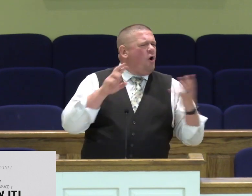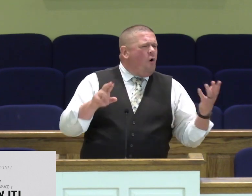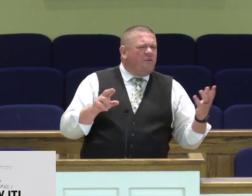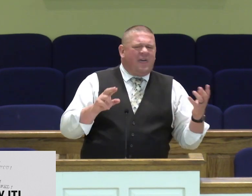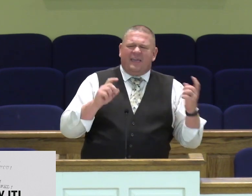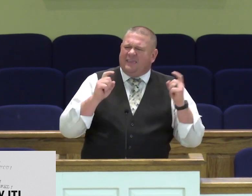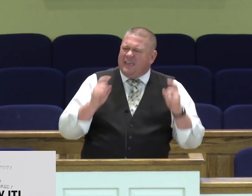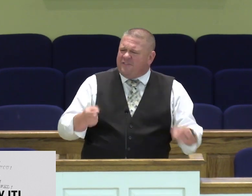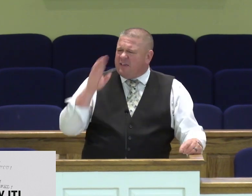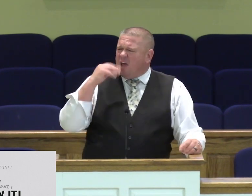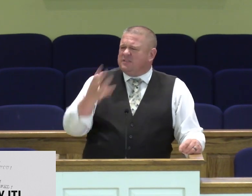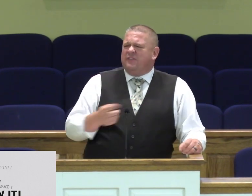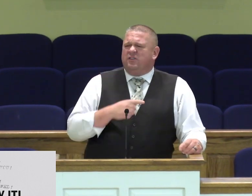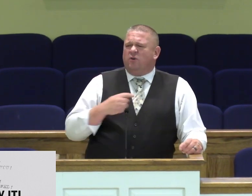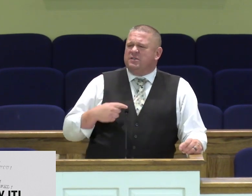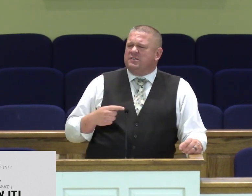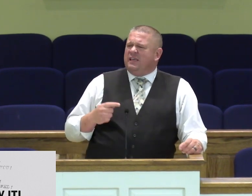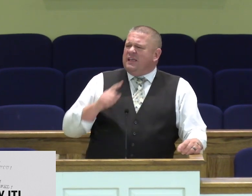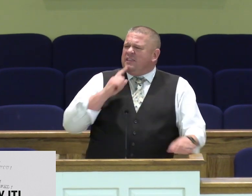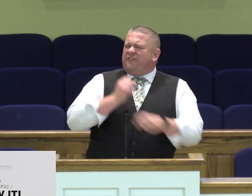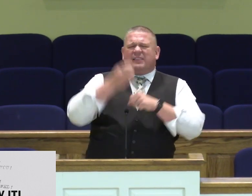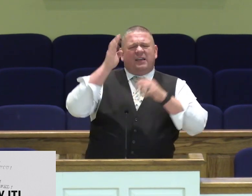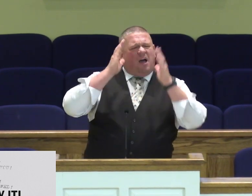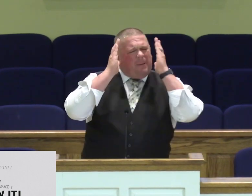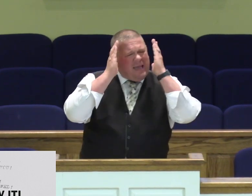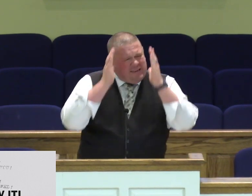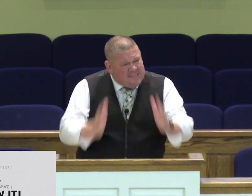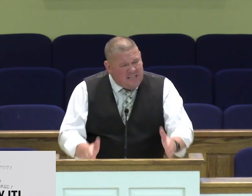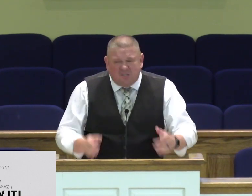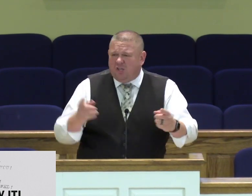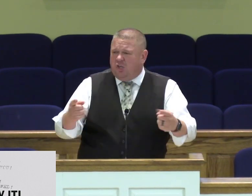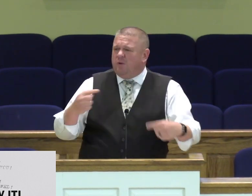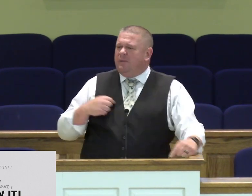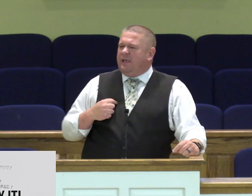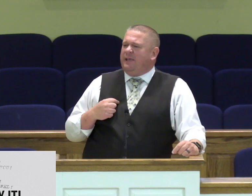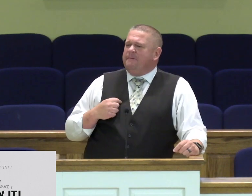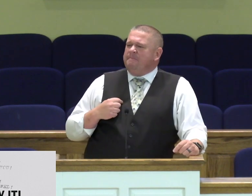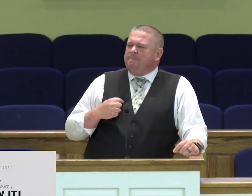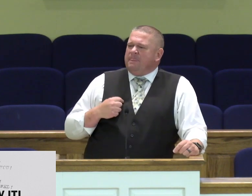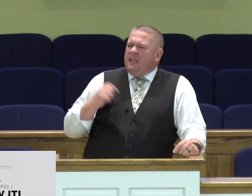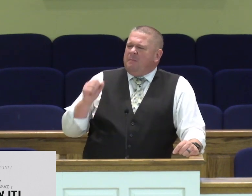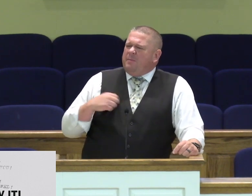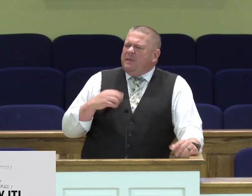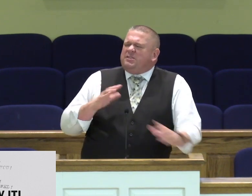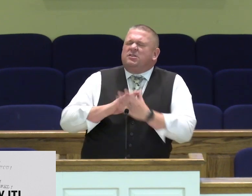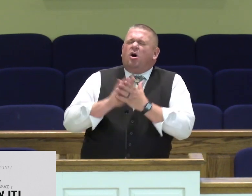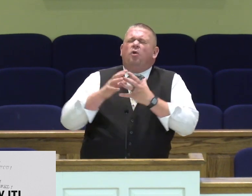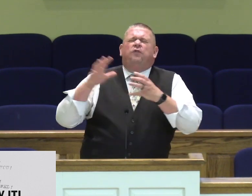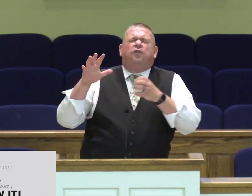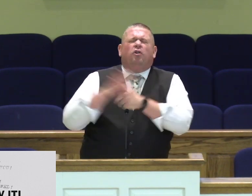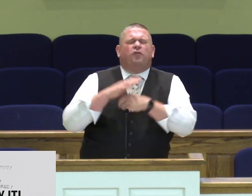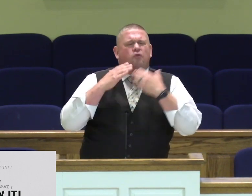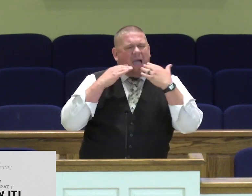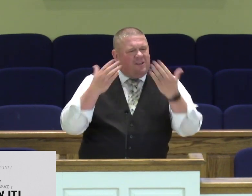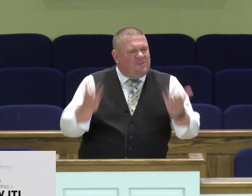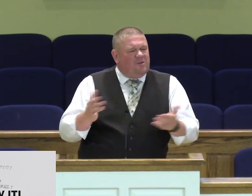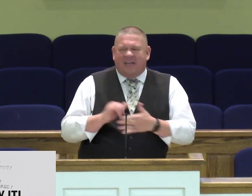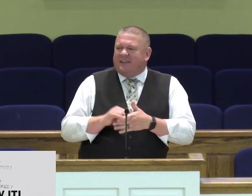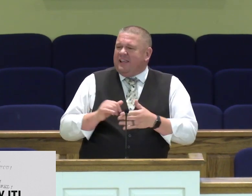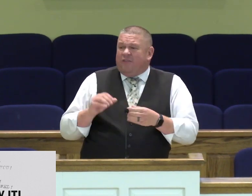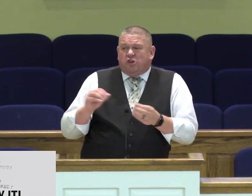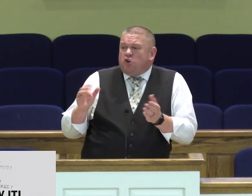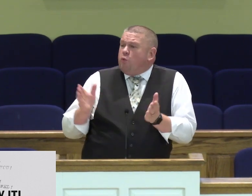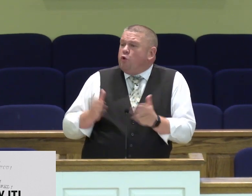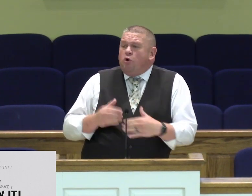get over that gift that God has given to us. The fact that God paid attention to you and me. May we be so full of gratitude